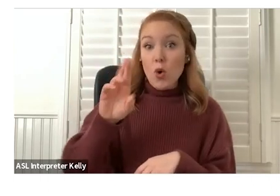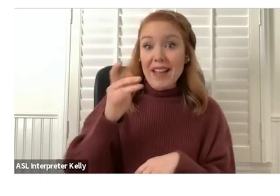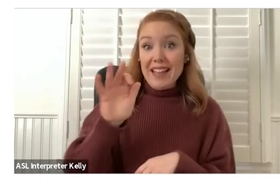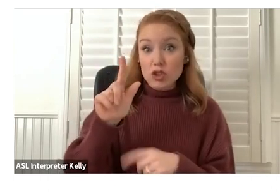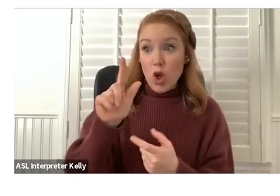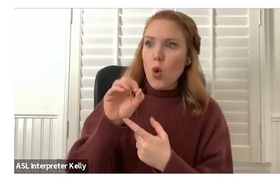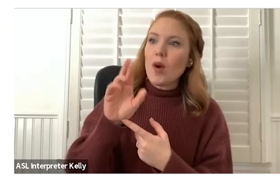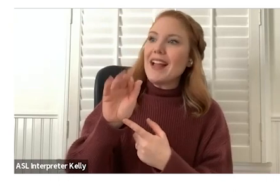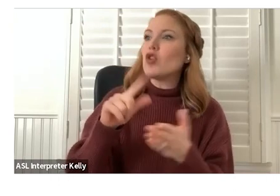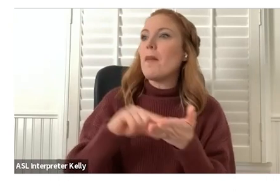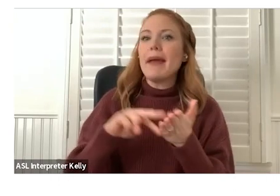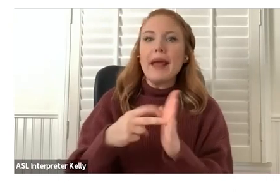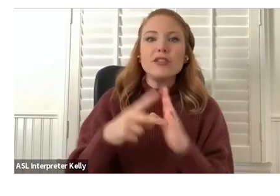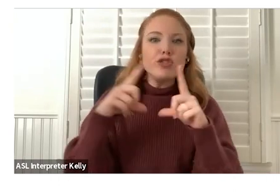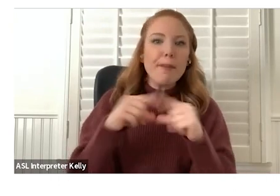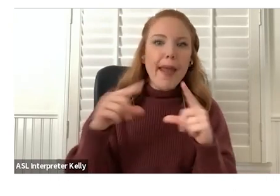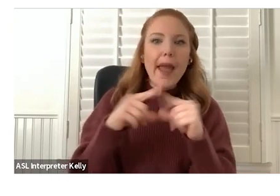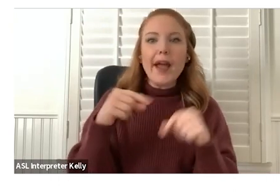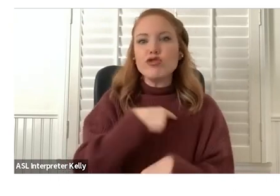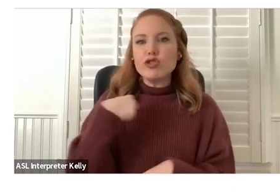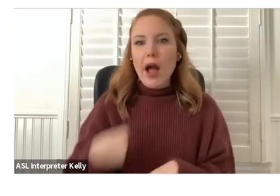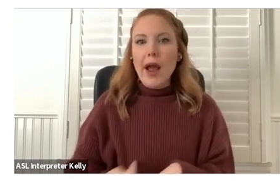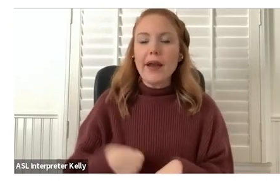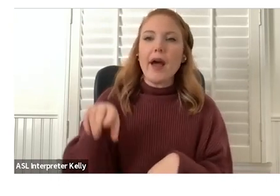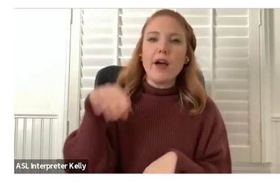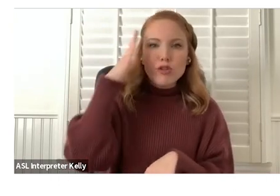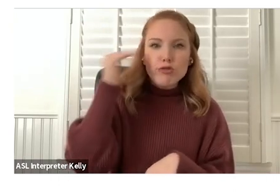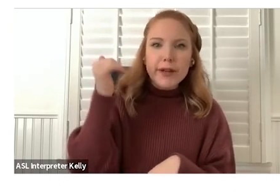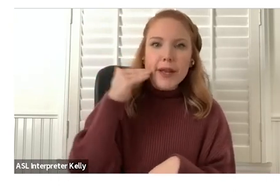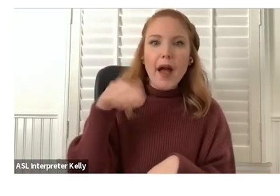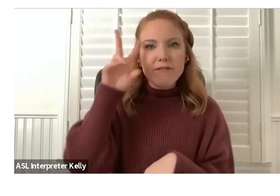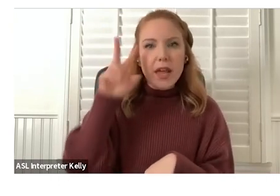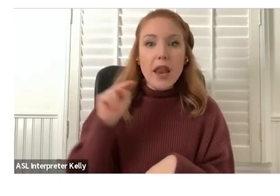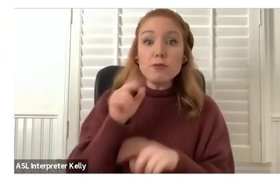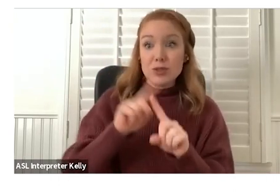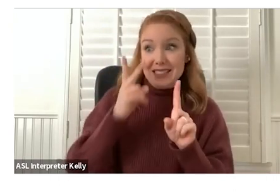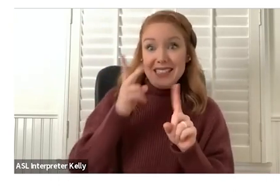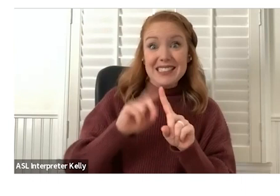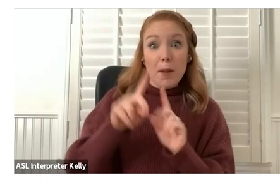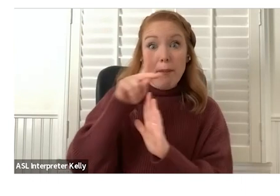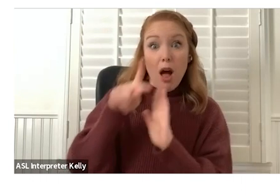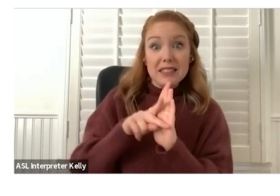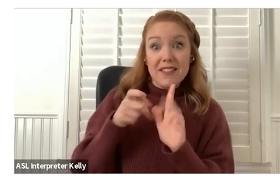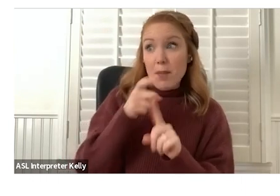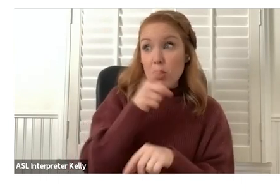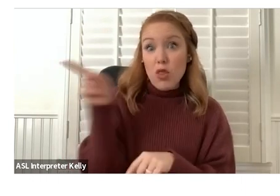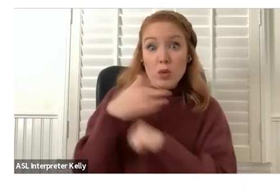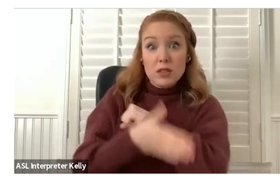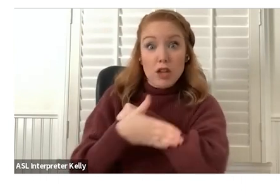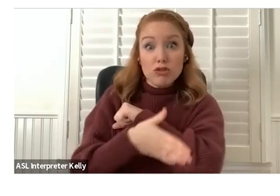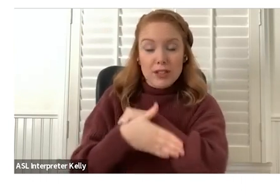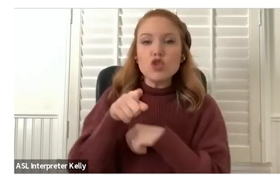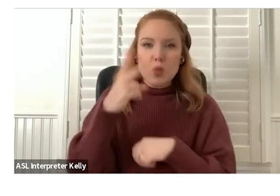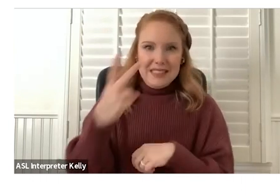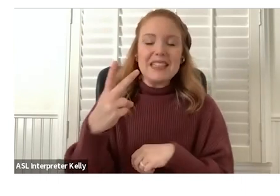to this belief that's a myth that the Orient is static, barbaric, in need of revival